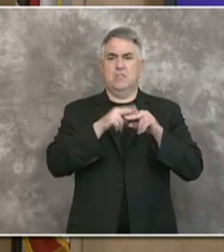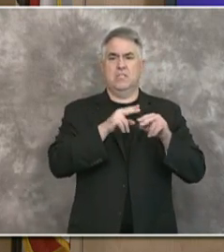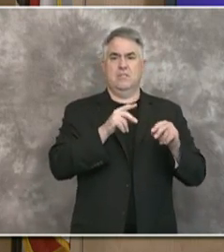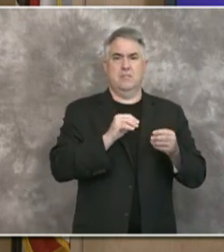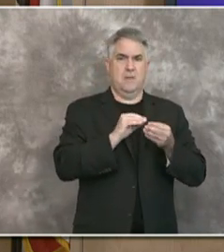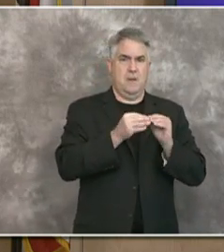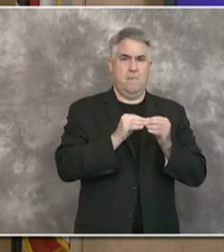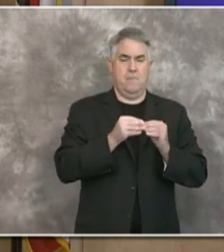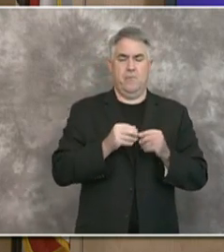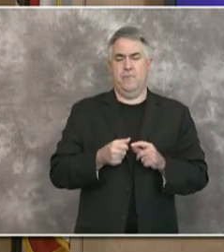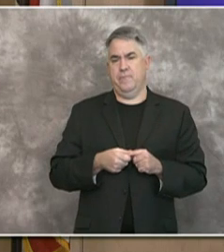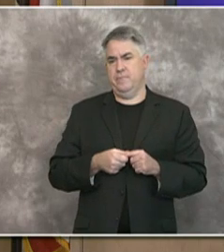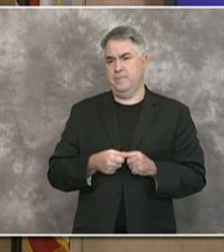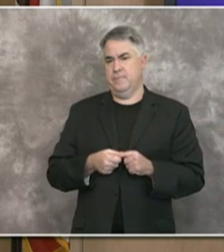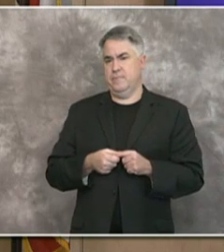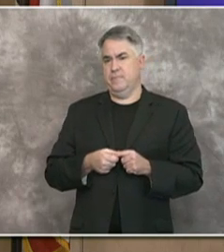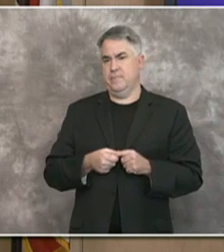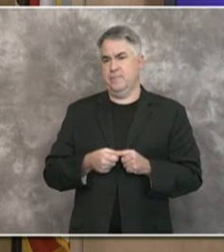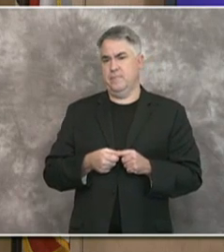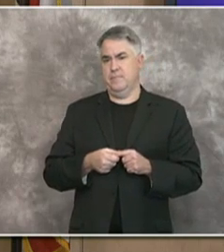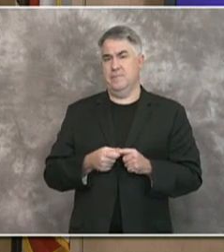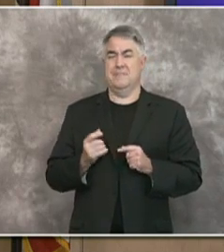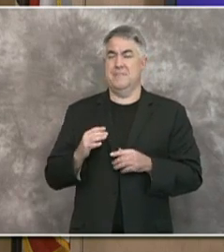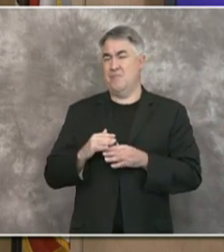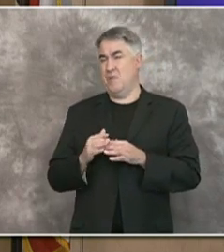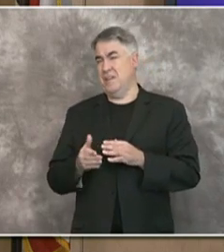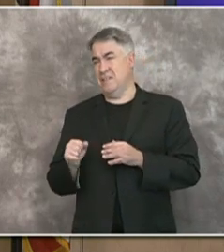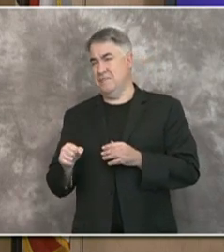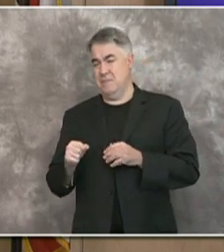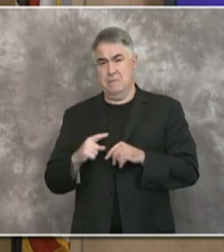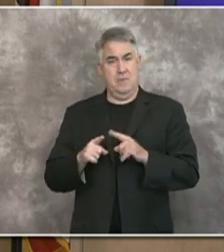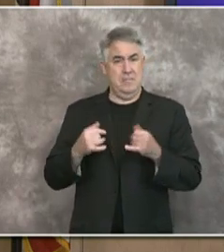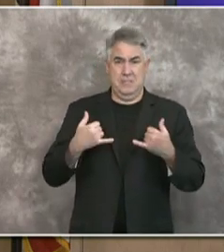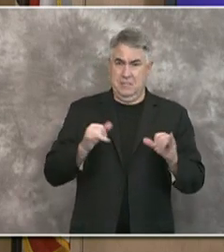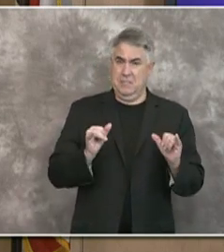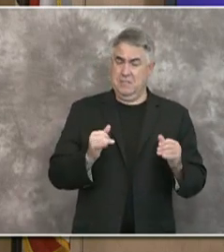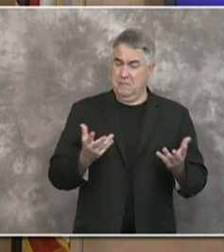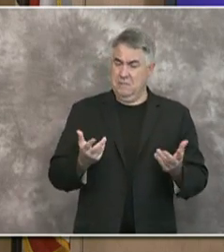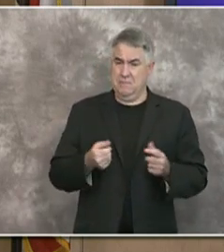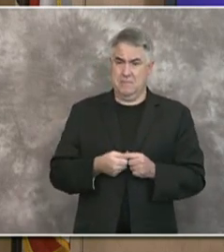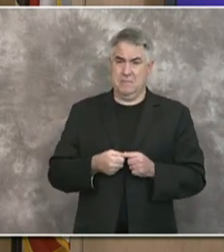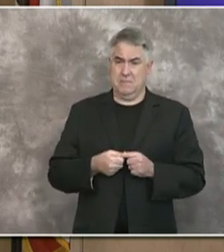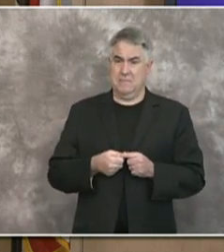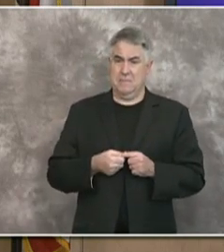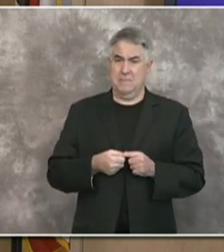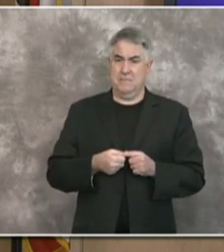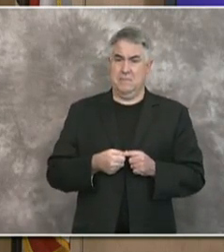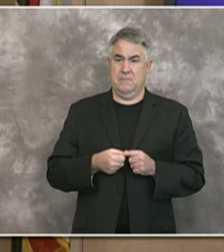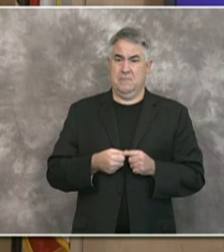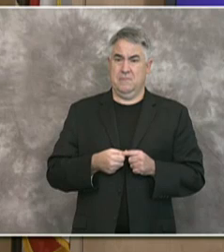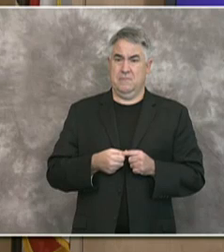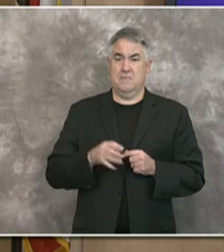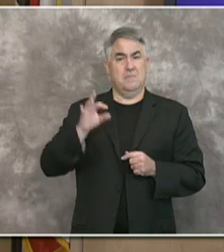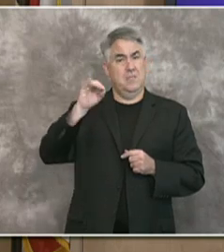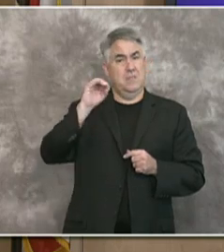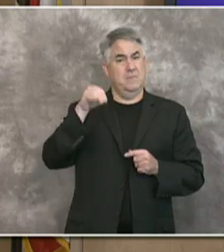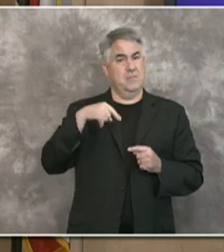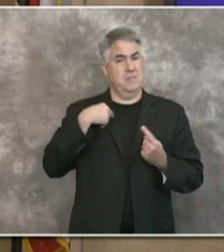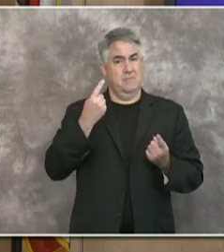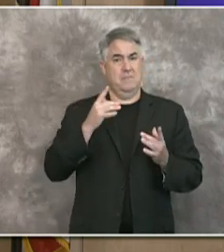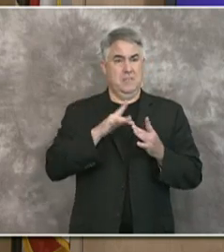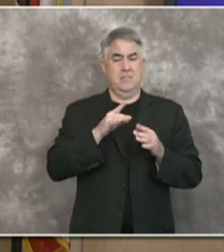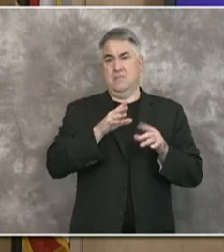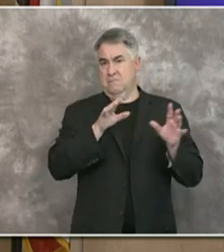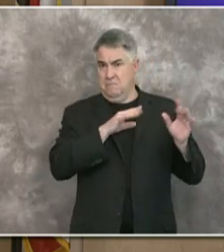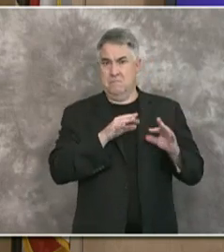tracers coming in, even over the weekend, we were able to do better than 90% in terms of contacting individuals